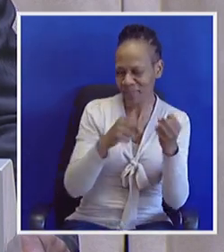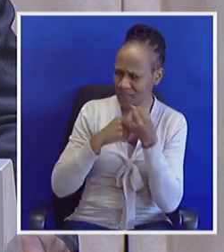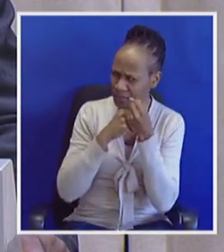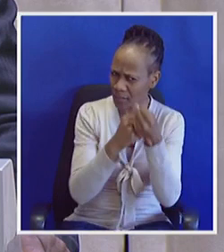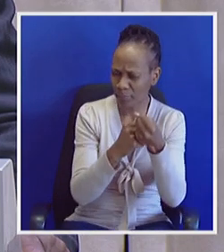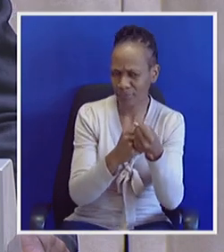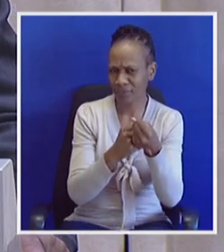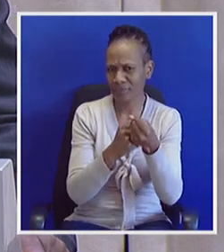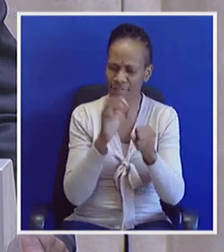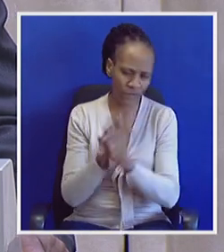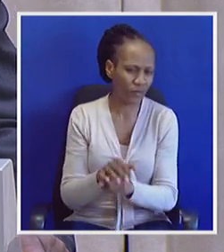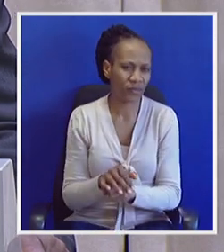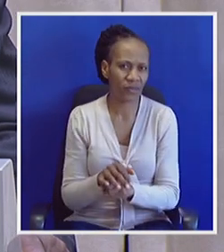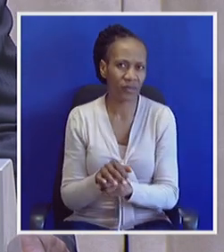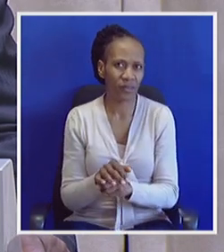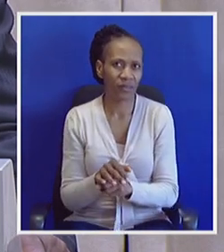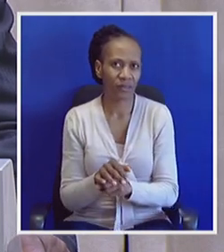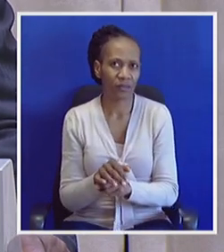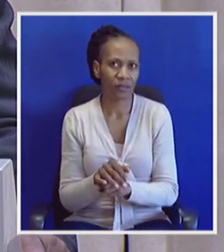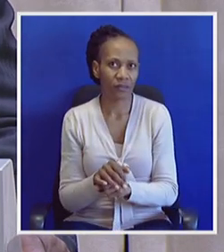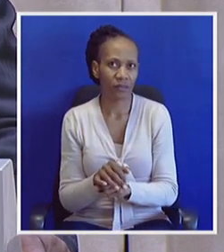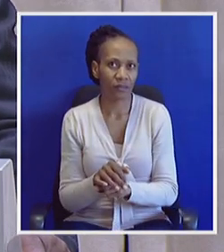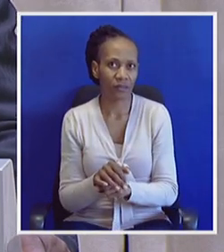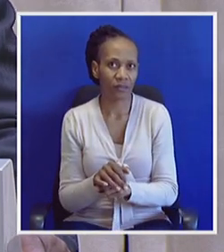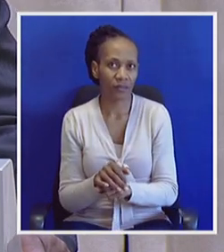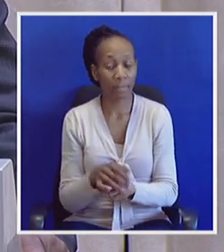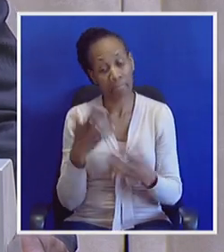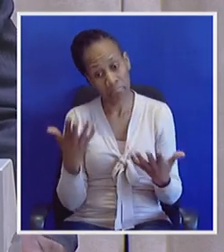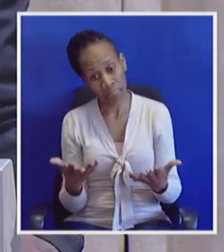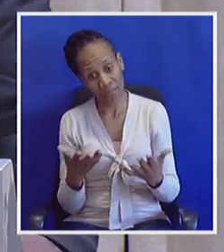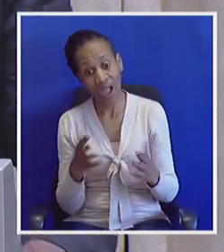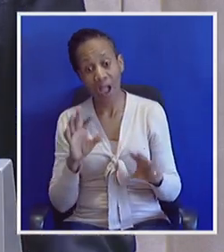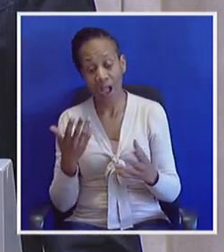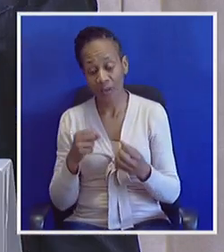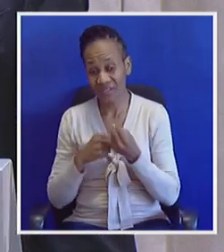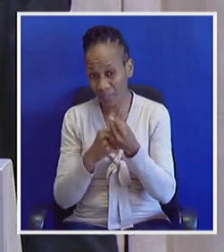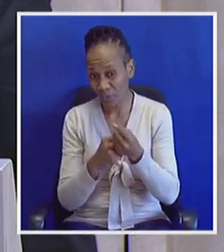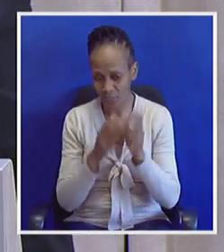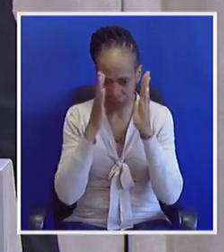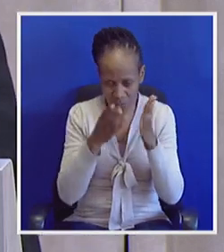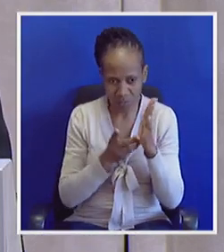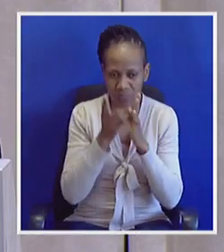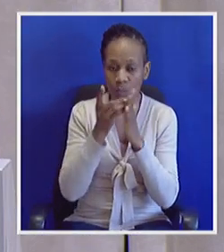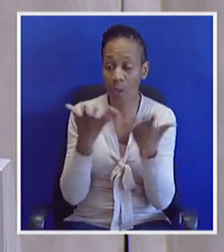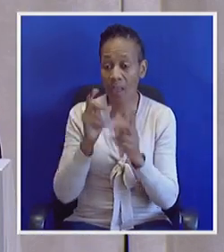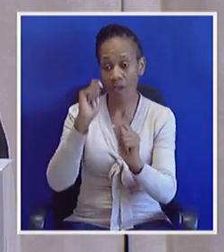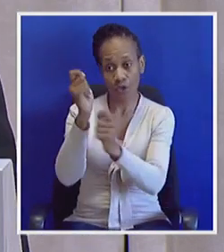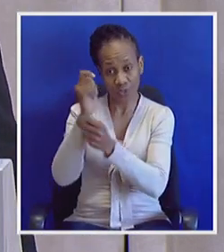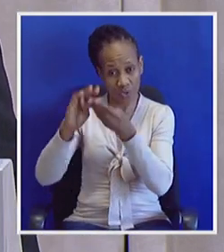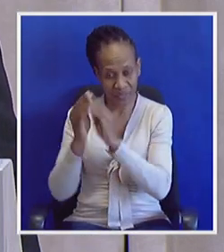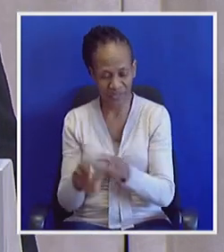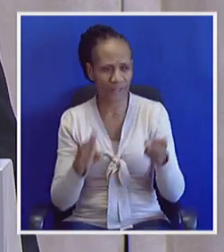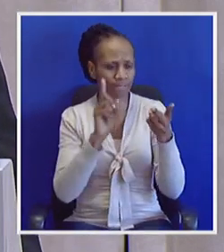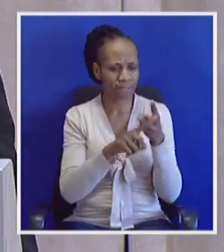can. Now, are they executing the developmental mandate in our rural areas and in the